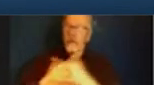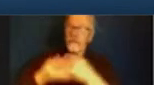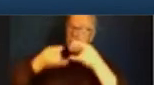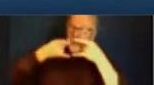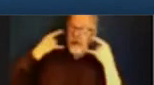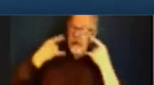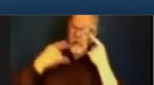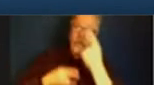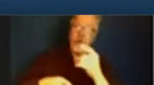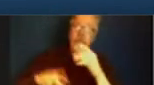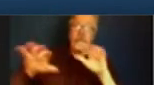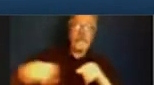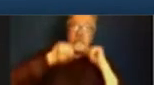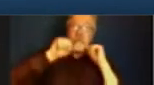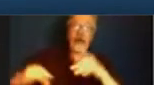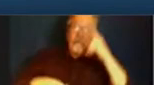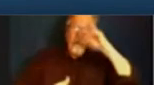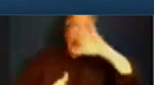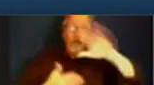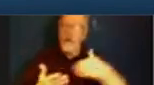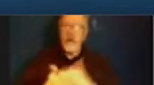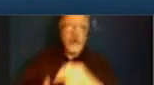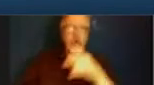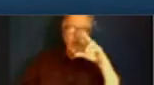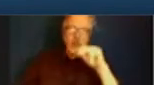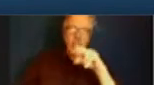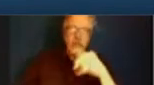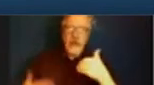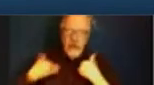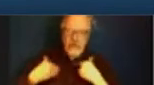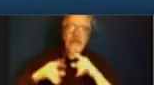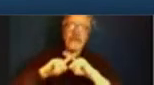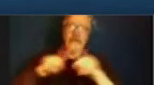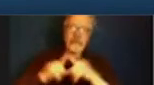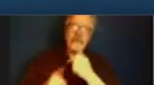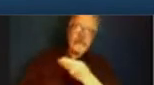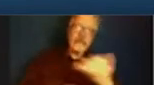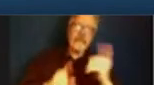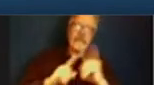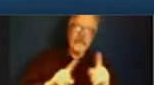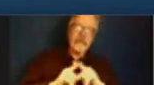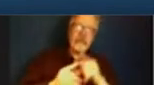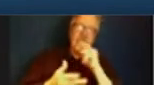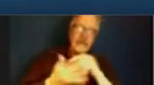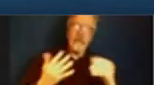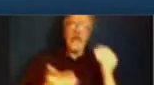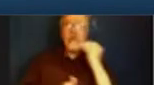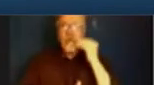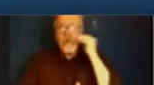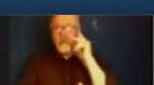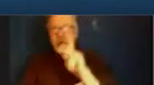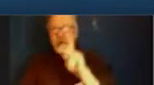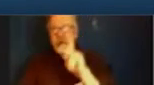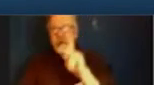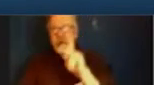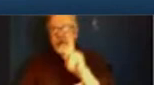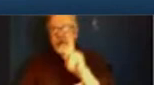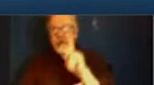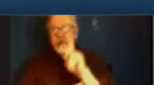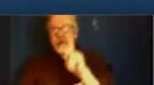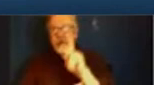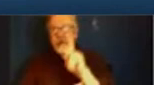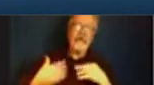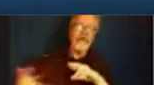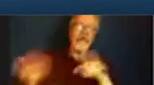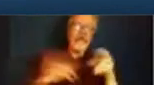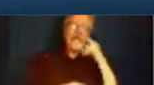a variety of testing solutions. You've talked about the at-home kits. We have mass testing sites. The federal government is standing up an additional